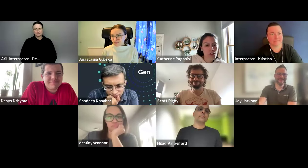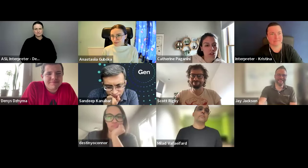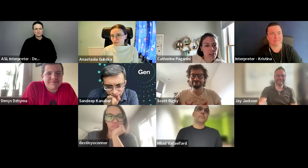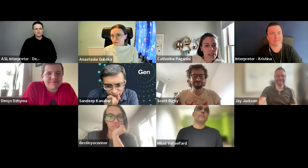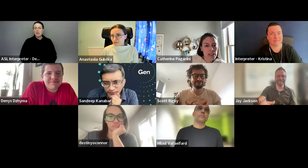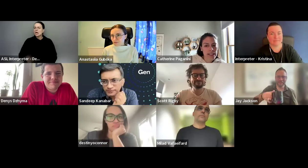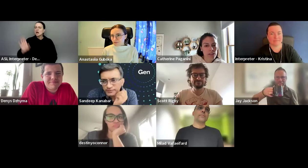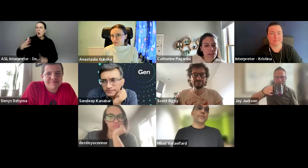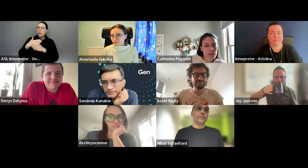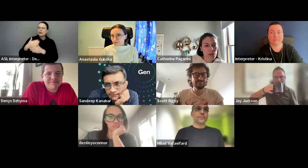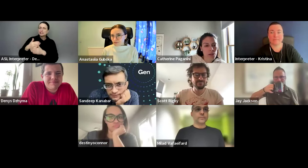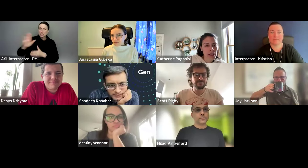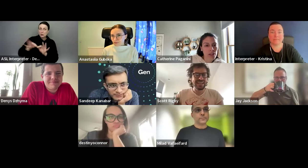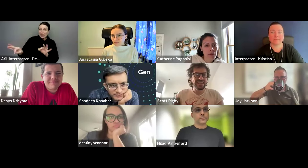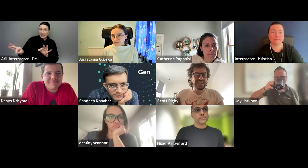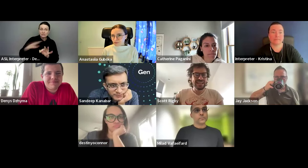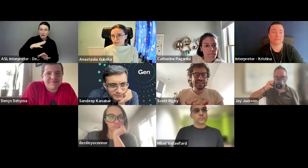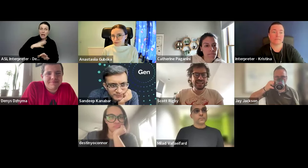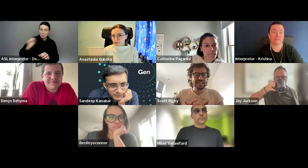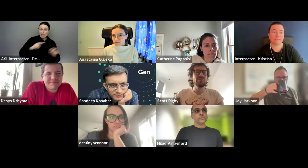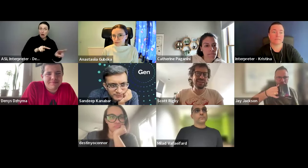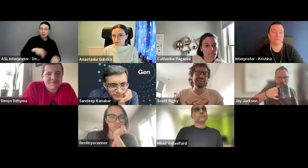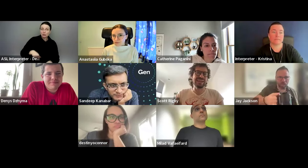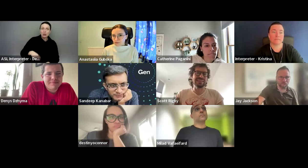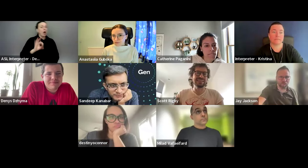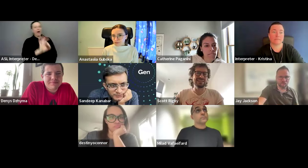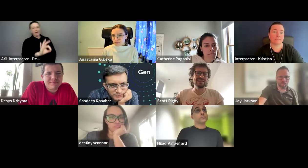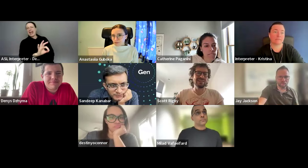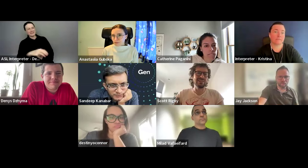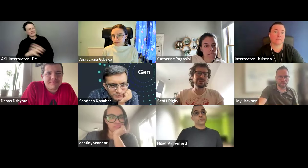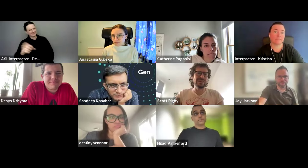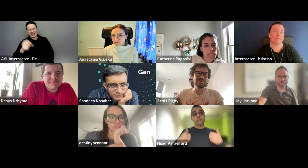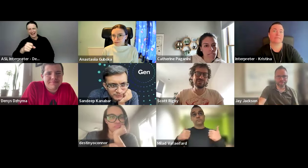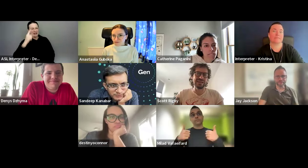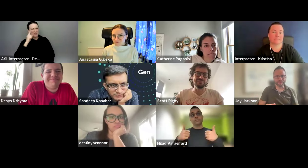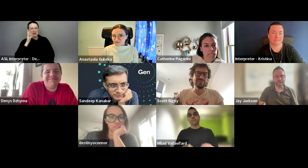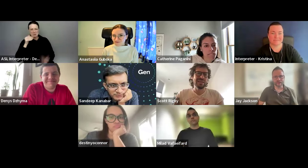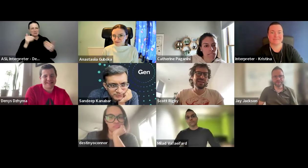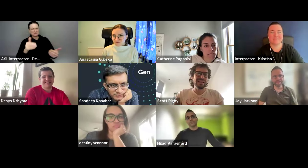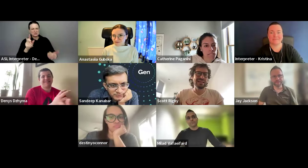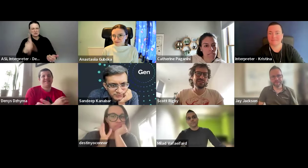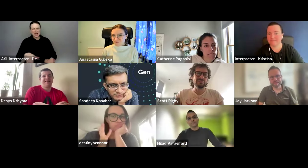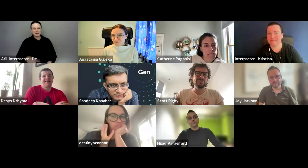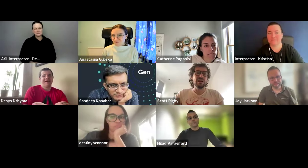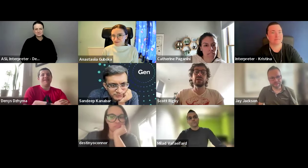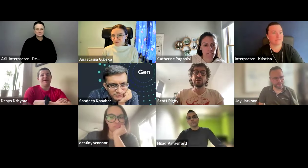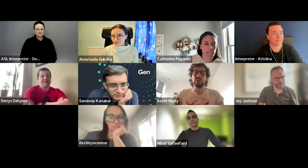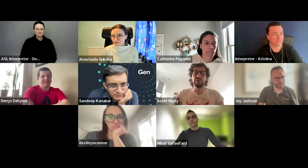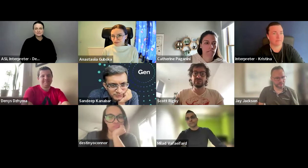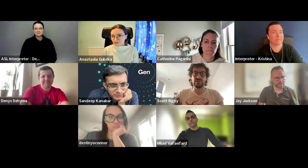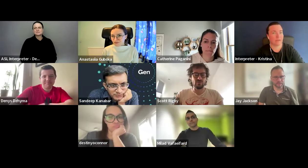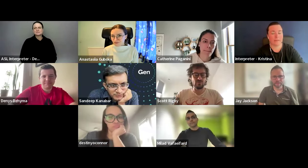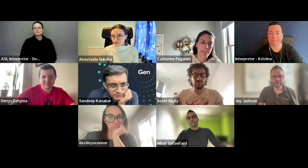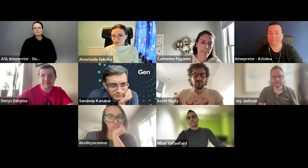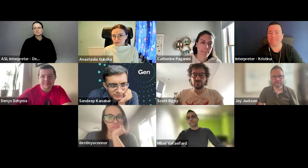Or just share the link. And we can look at it. Okay, yeah, I think I'll go ahead and do that. Okay,